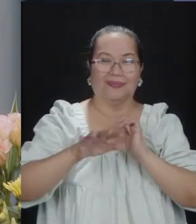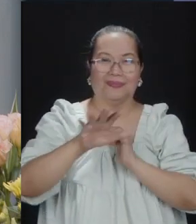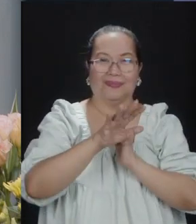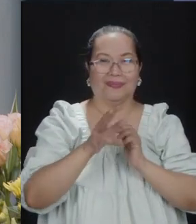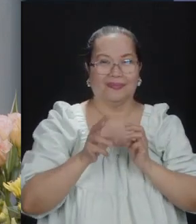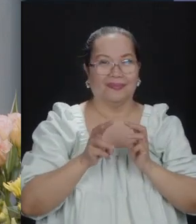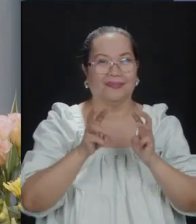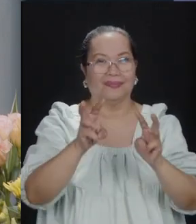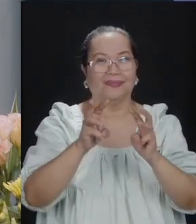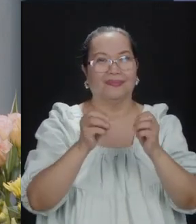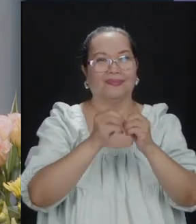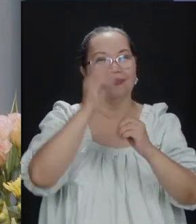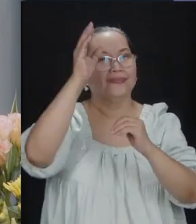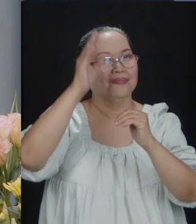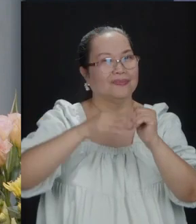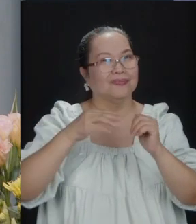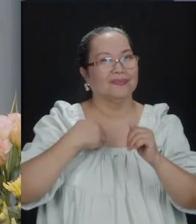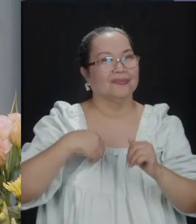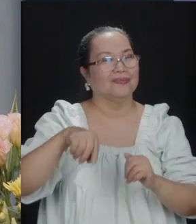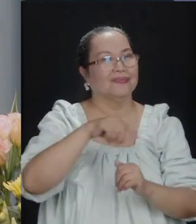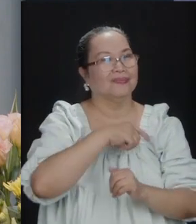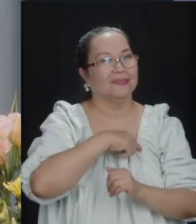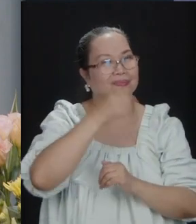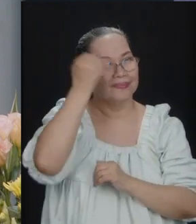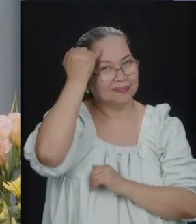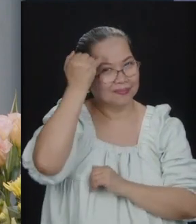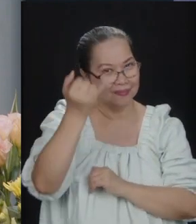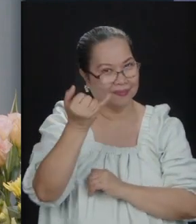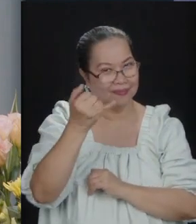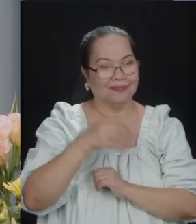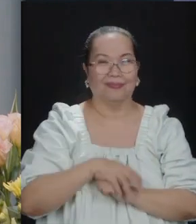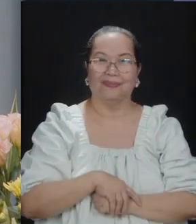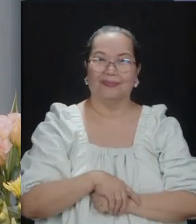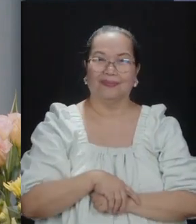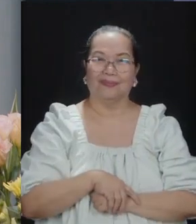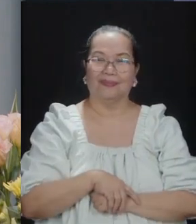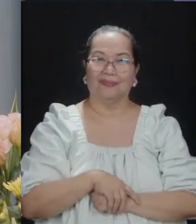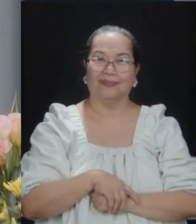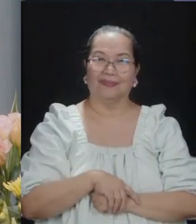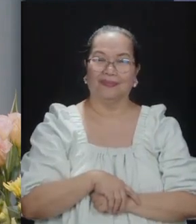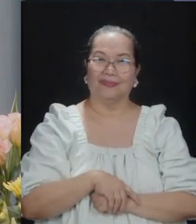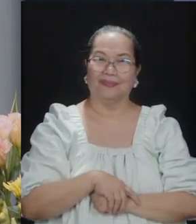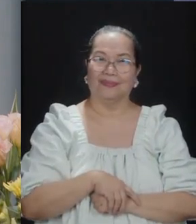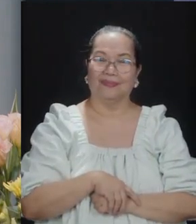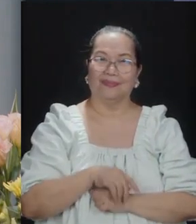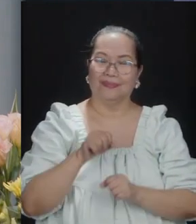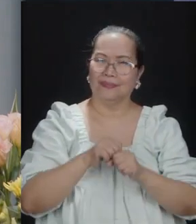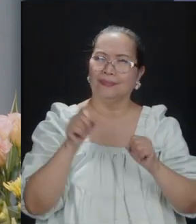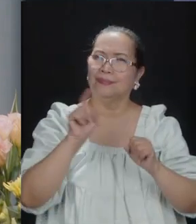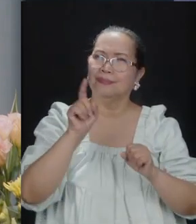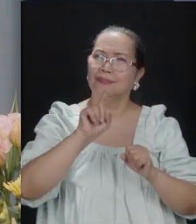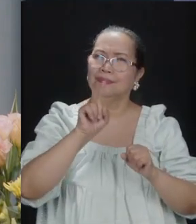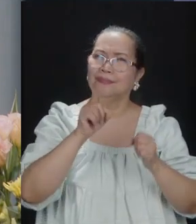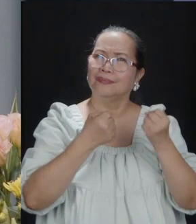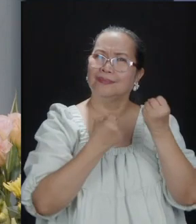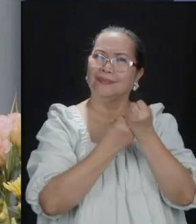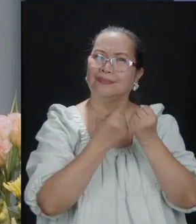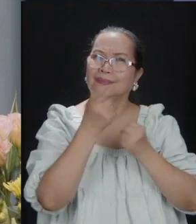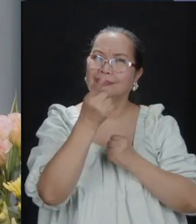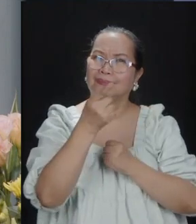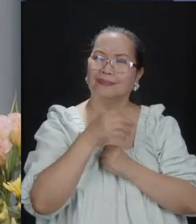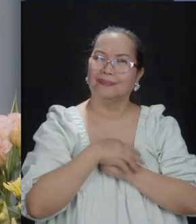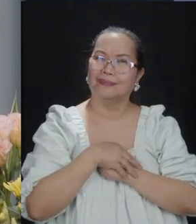ways beyond what we imagine or think. So what sustains you